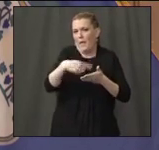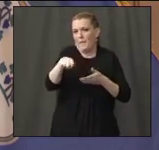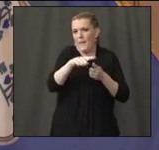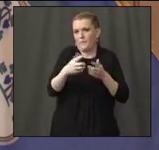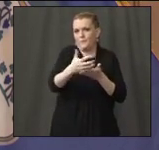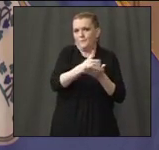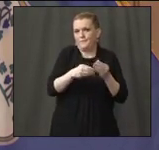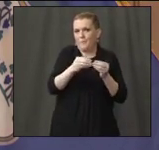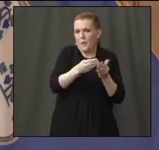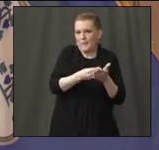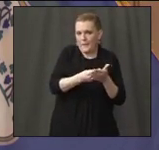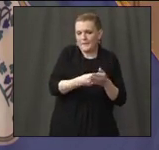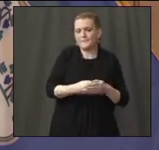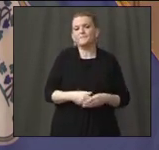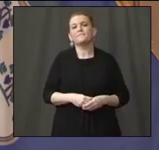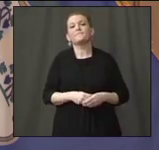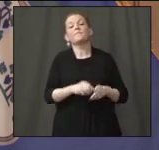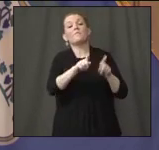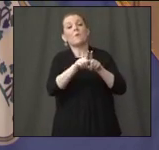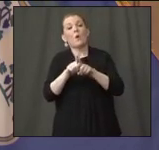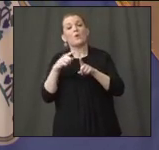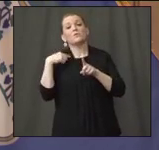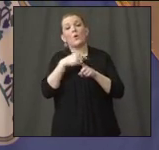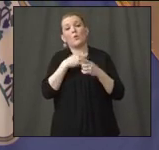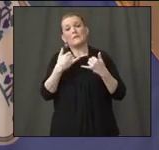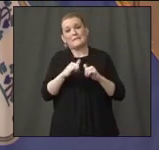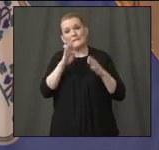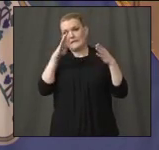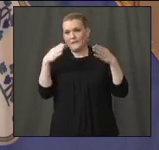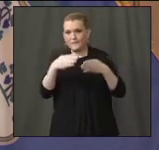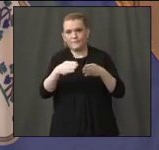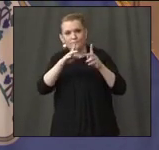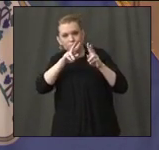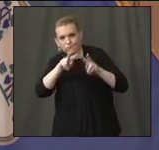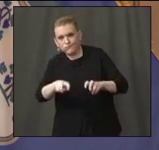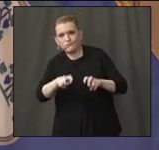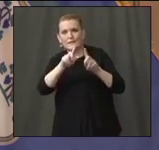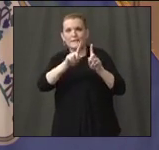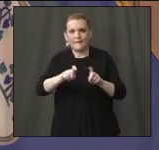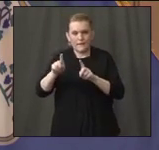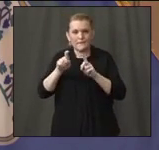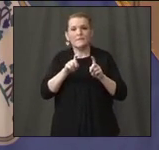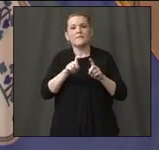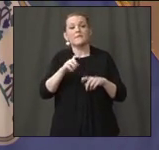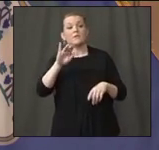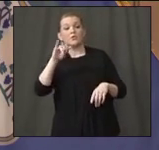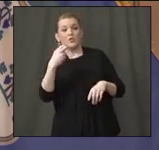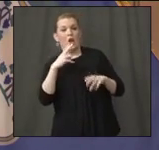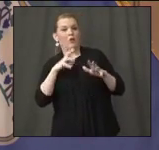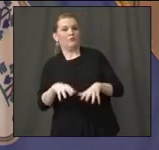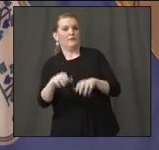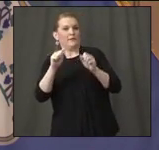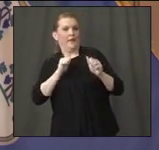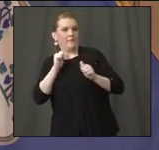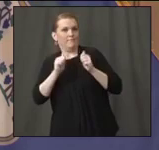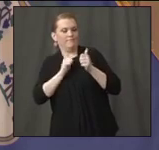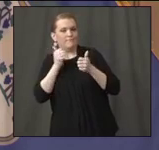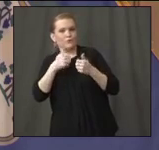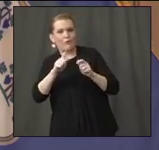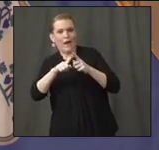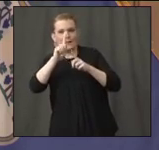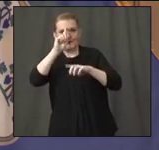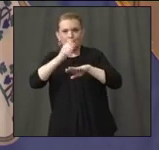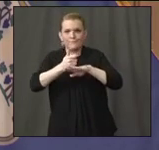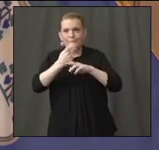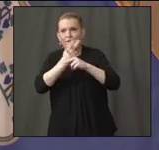is taking the lead on a track and trace in ways we'll be able to get to the front of the line for some of those federal revenues. So we'll take what